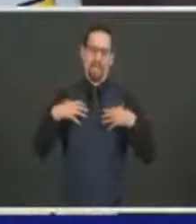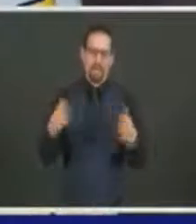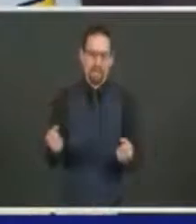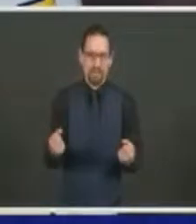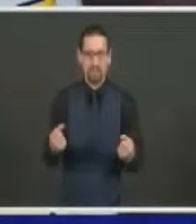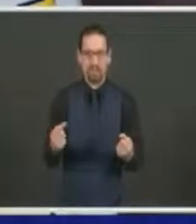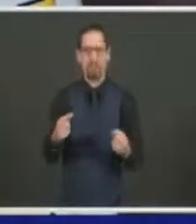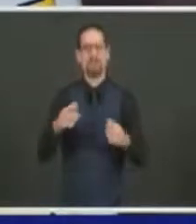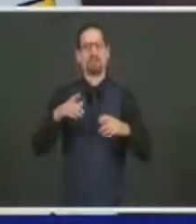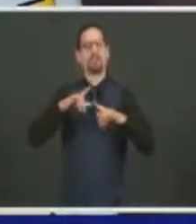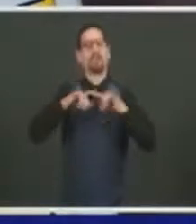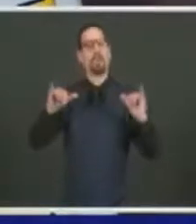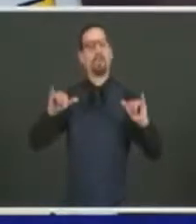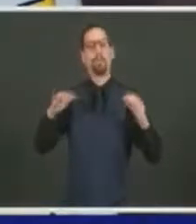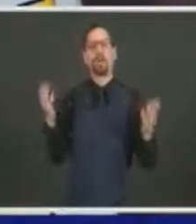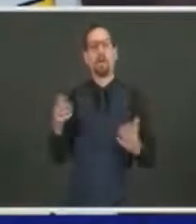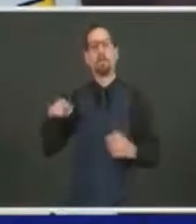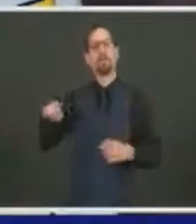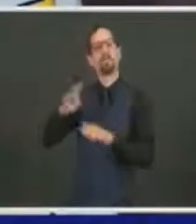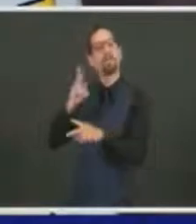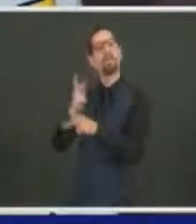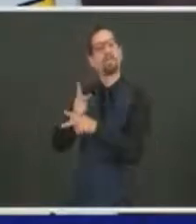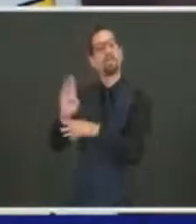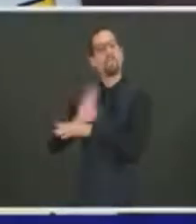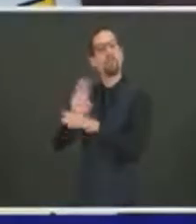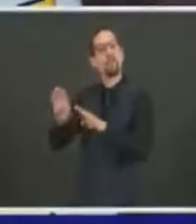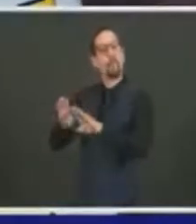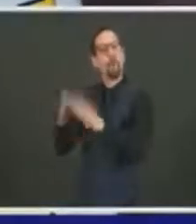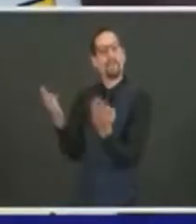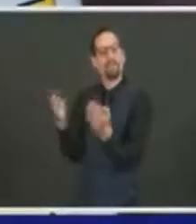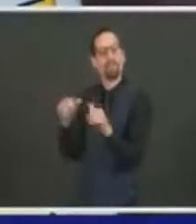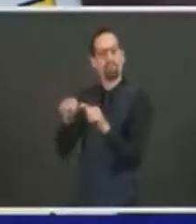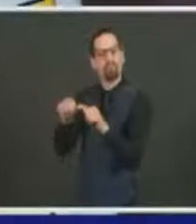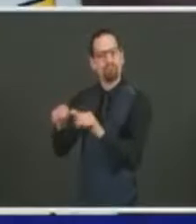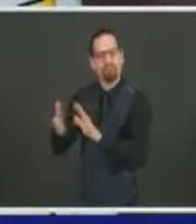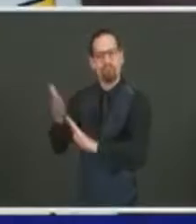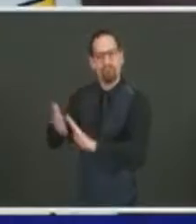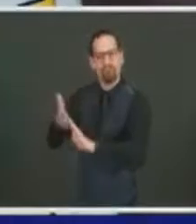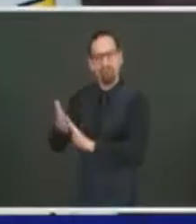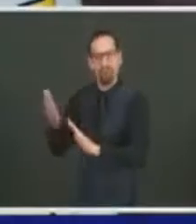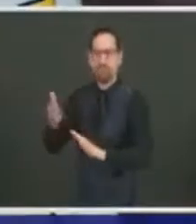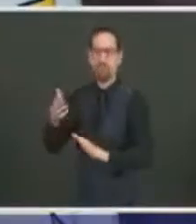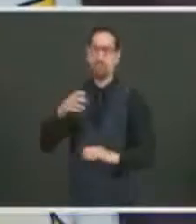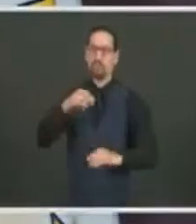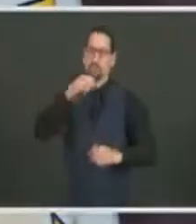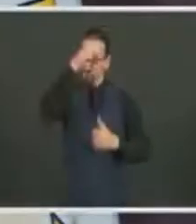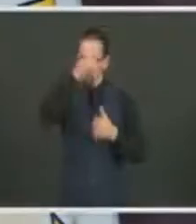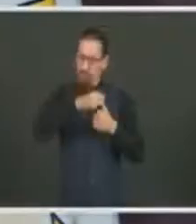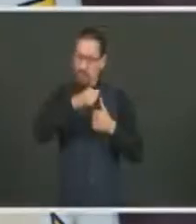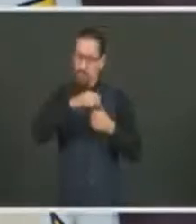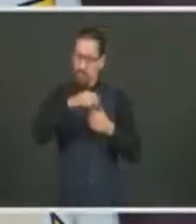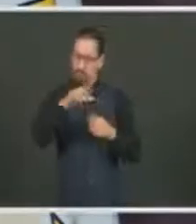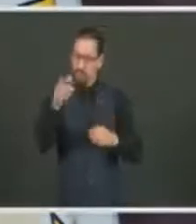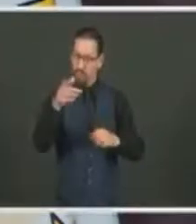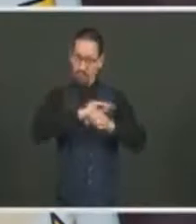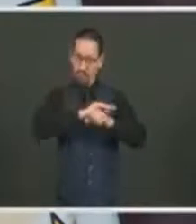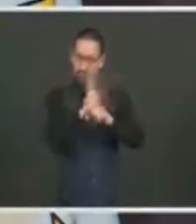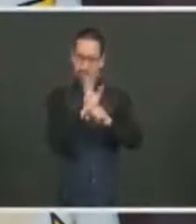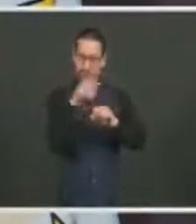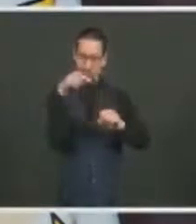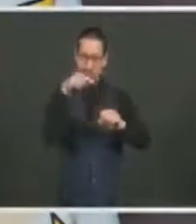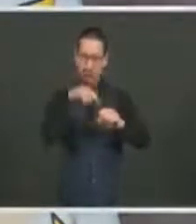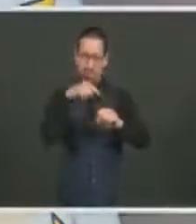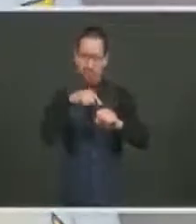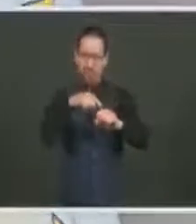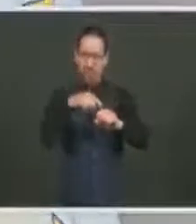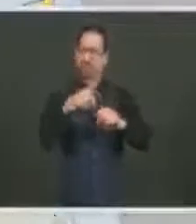possible, with recognition that the virus thrives in big crowds. So if you could please put up the slide on phase 3. And